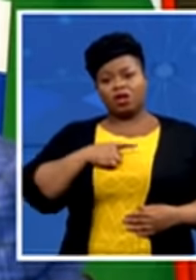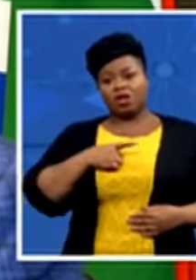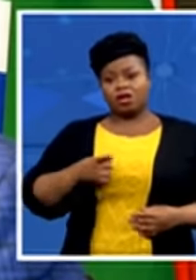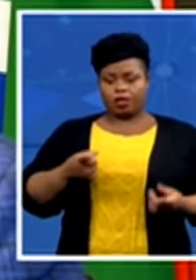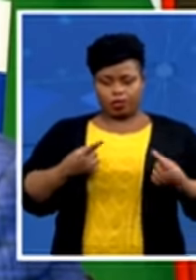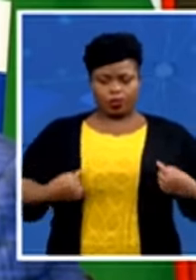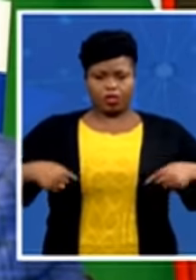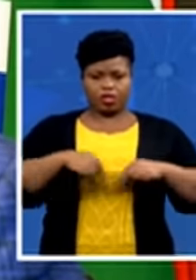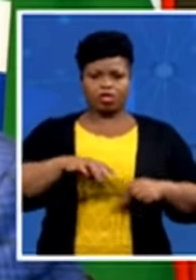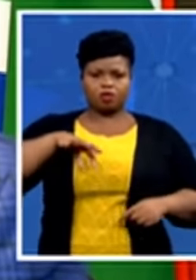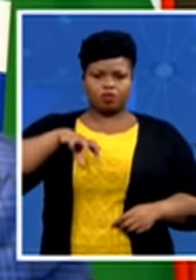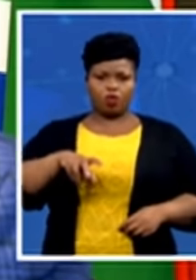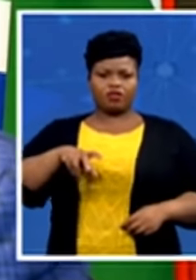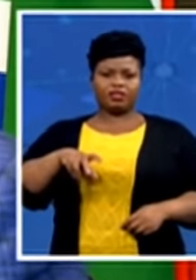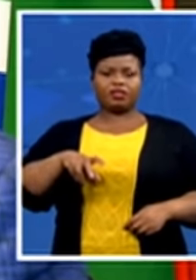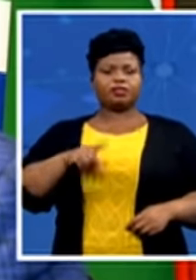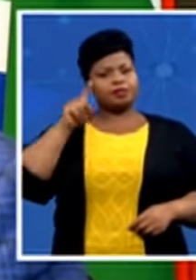these matters.